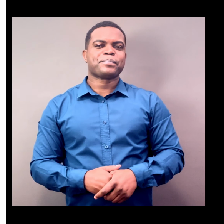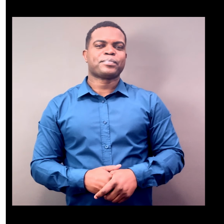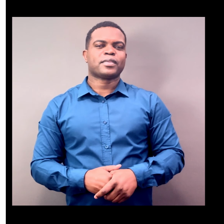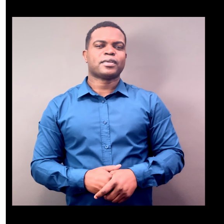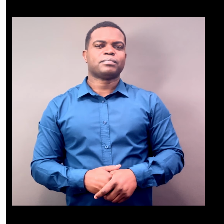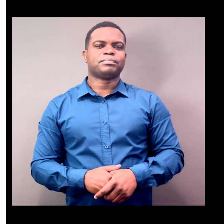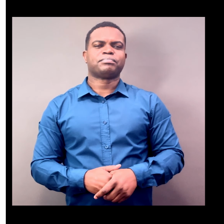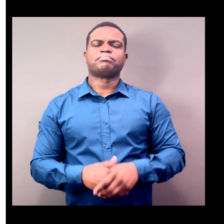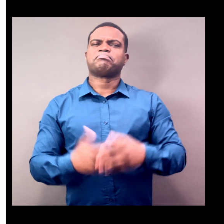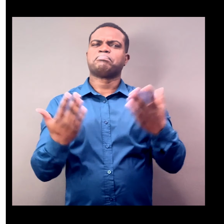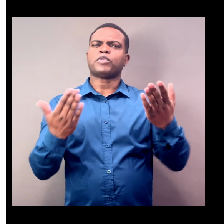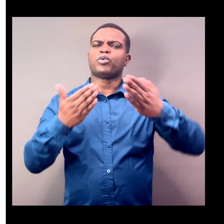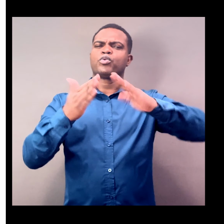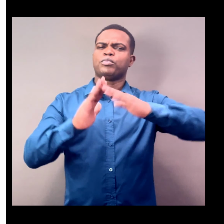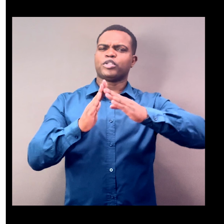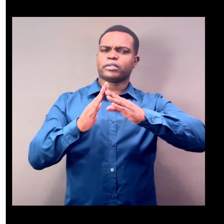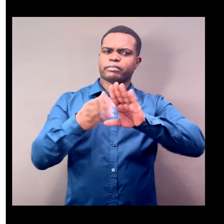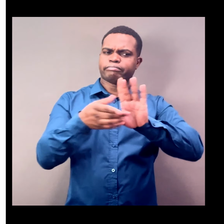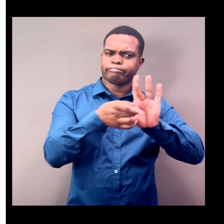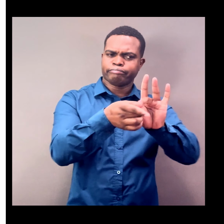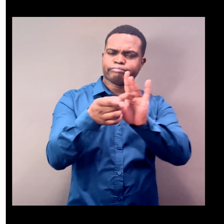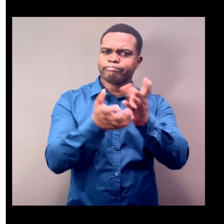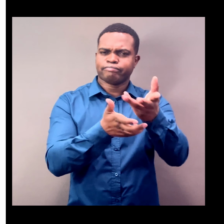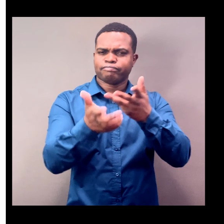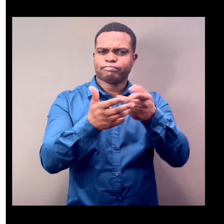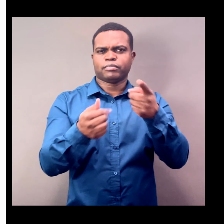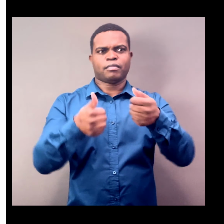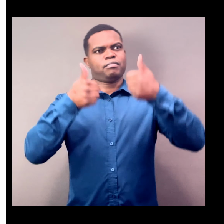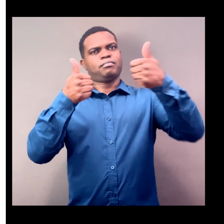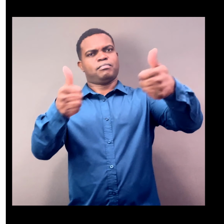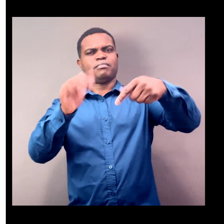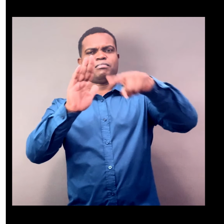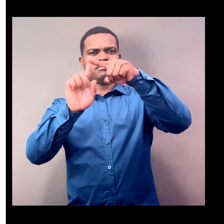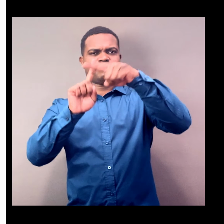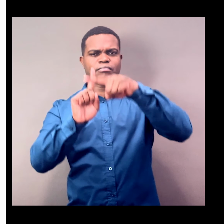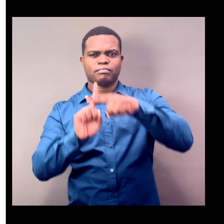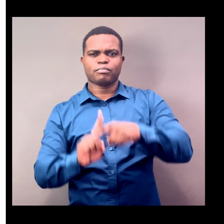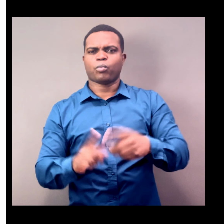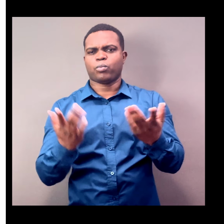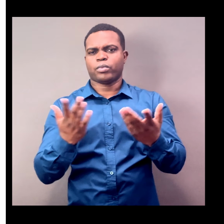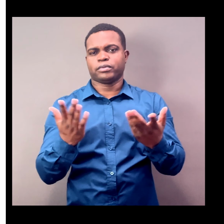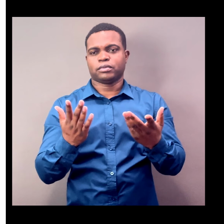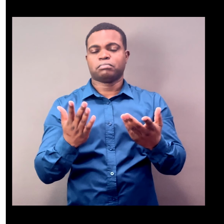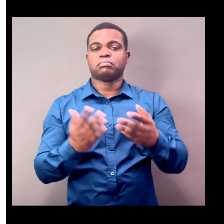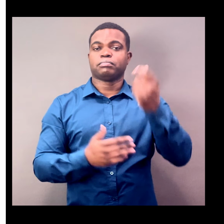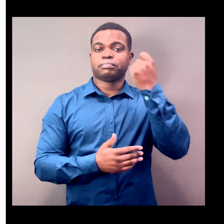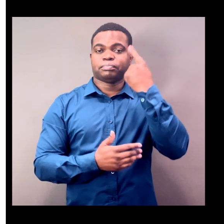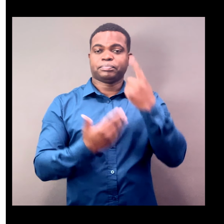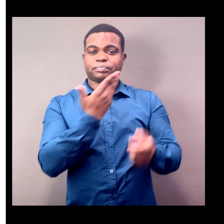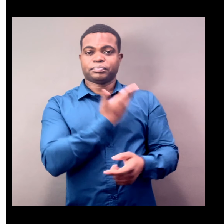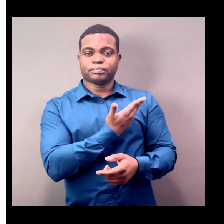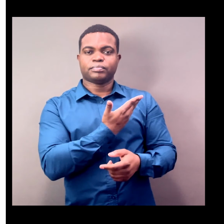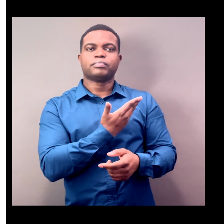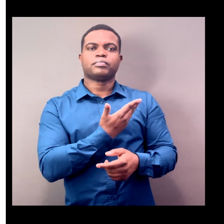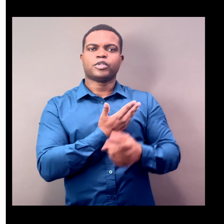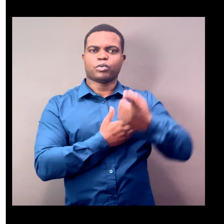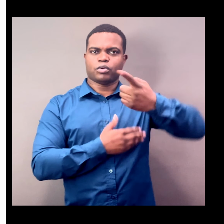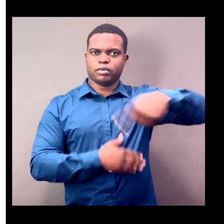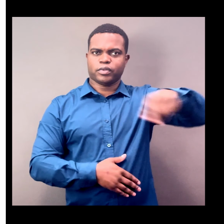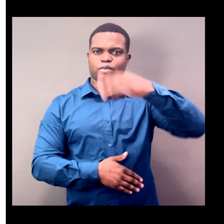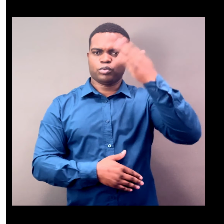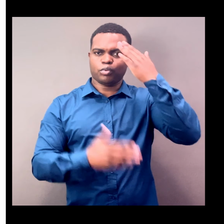Now, let's look at the benefits of community engagement. Let's look at the benefits of community engagement. We know that